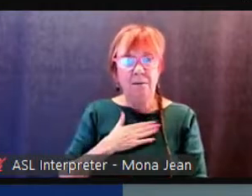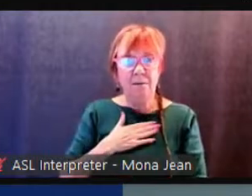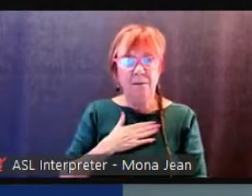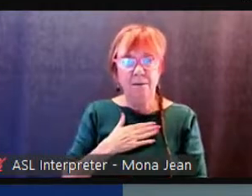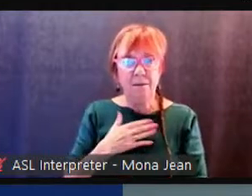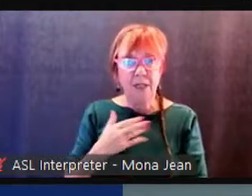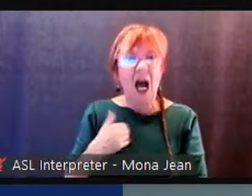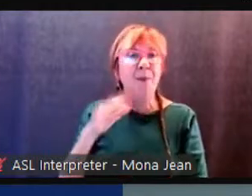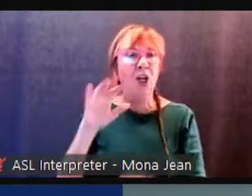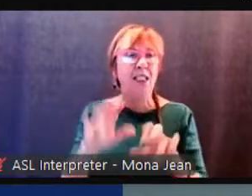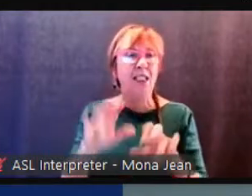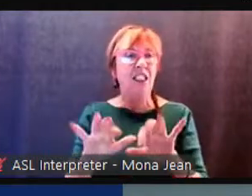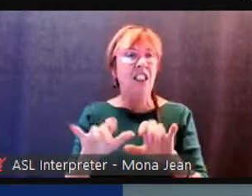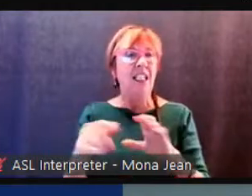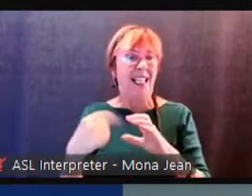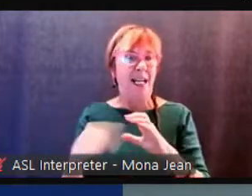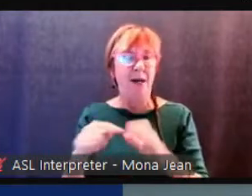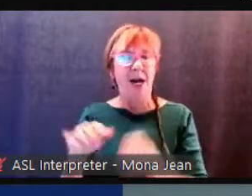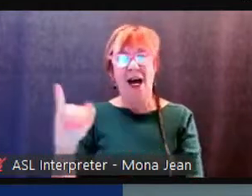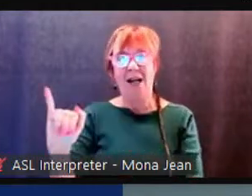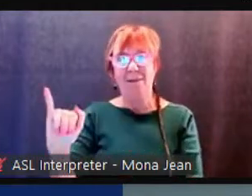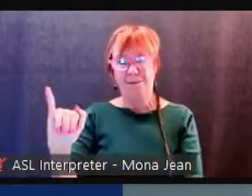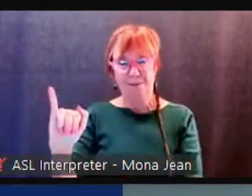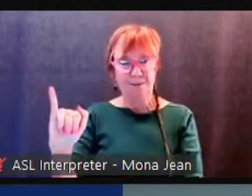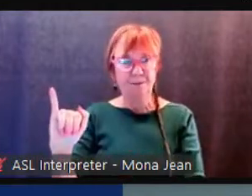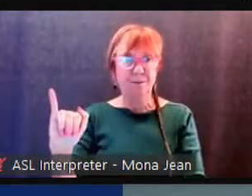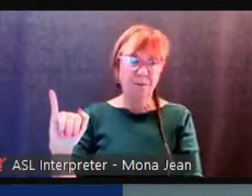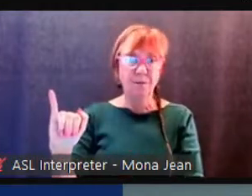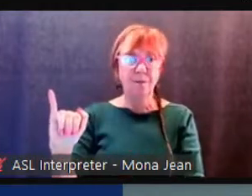put her email in the chat, but it's